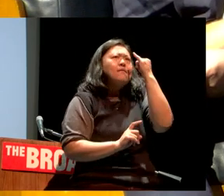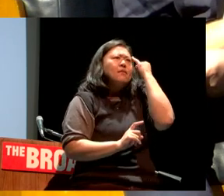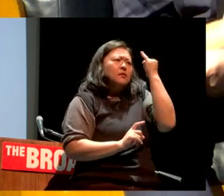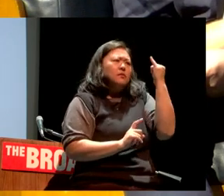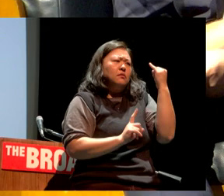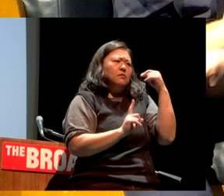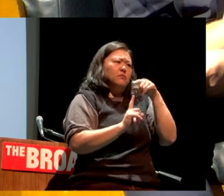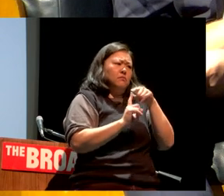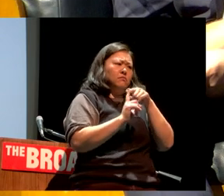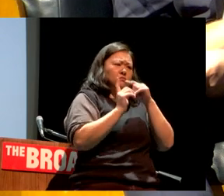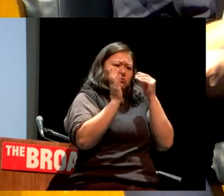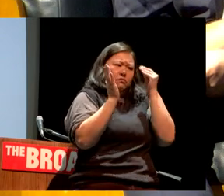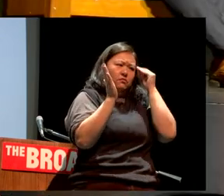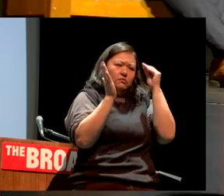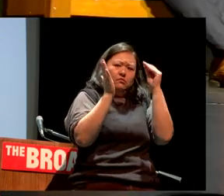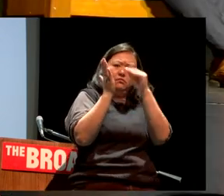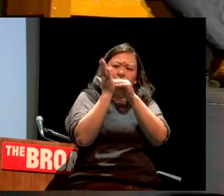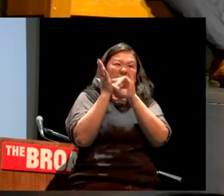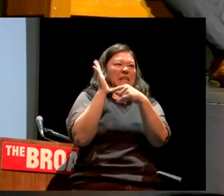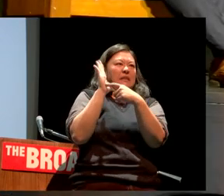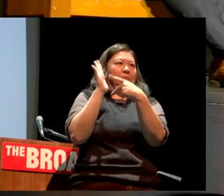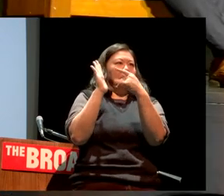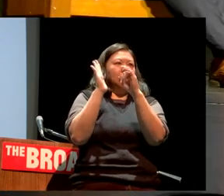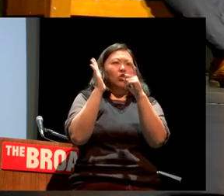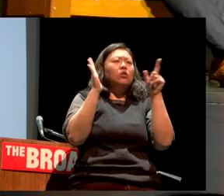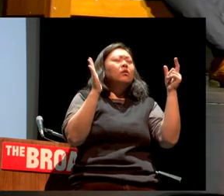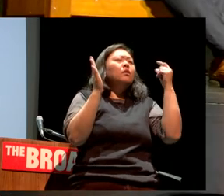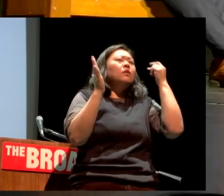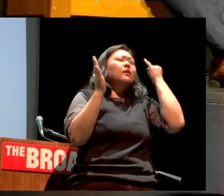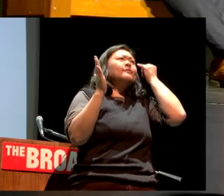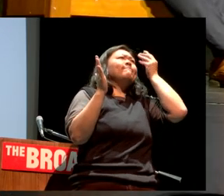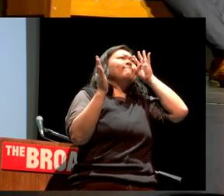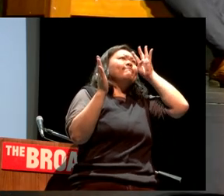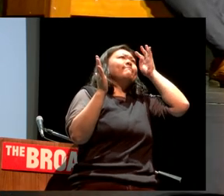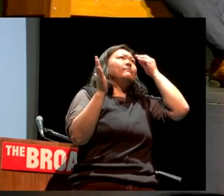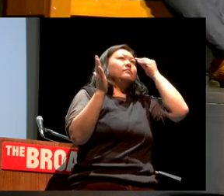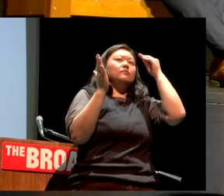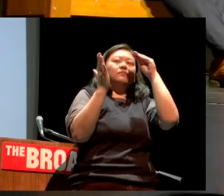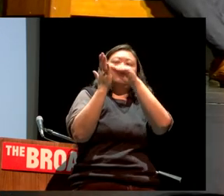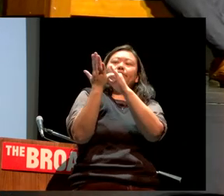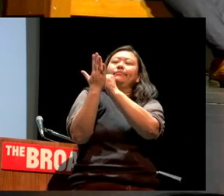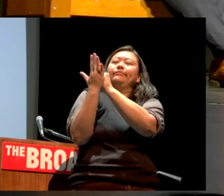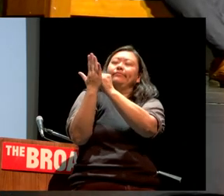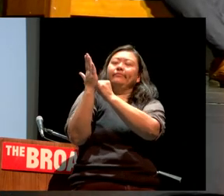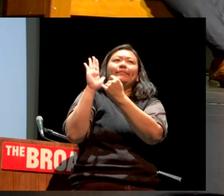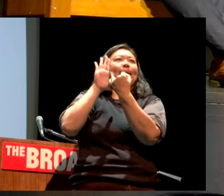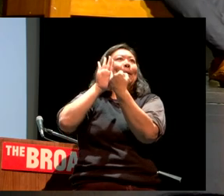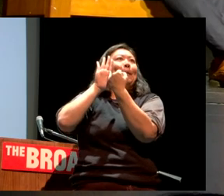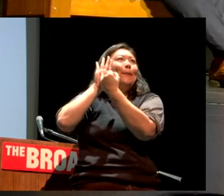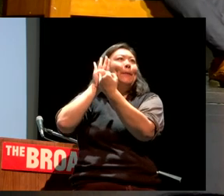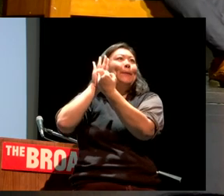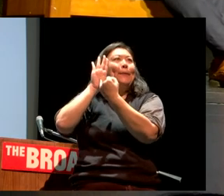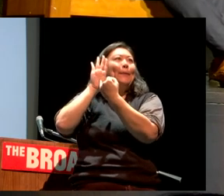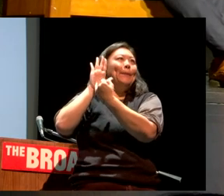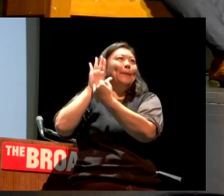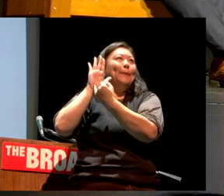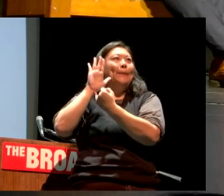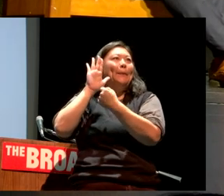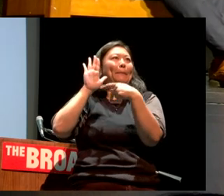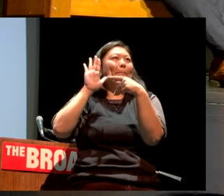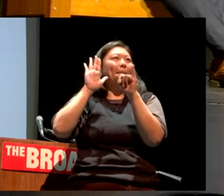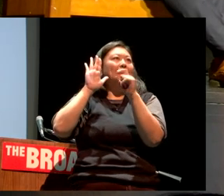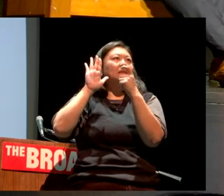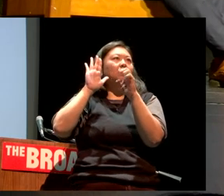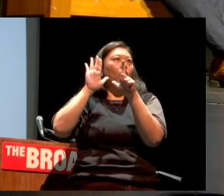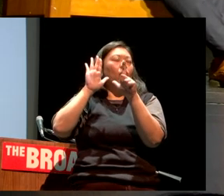you know, oil stuff you're using. And so I think it will always be there, but you can see there is the pixel art in the NFT, which Takashi, I think you